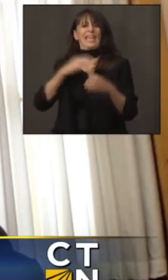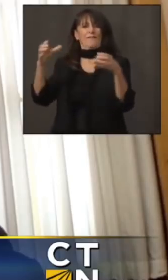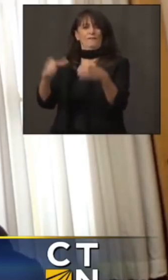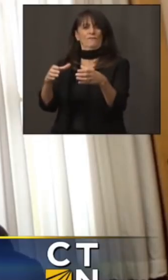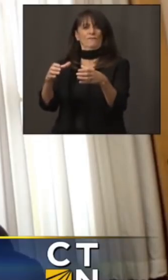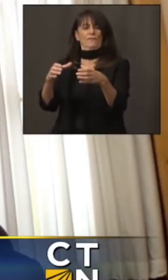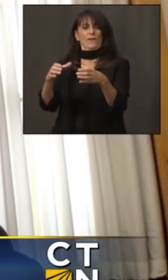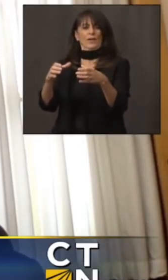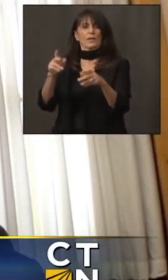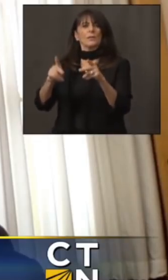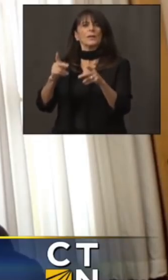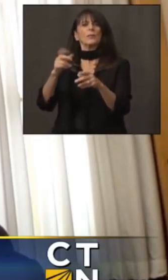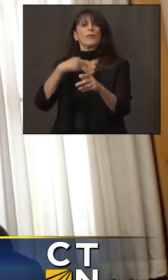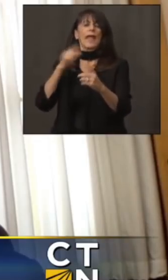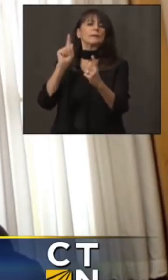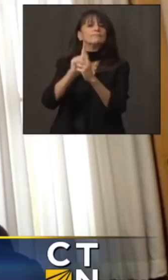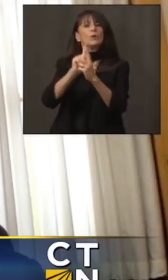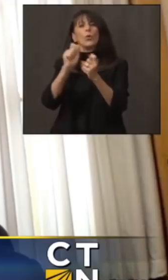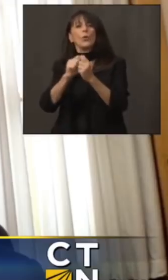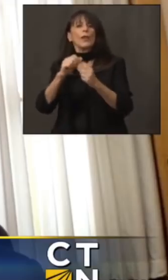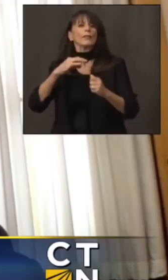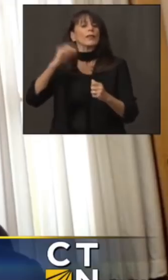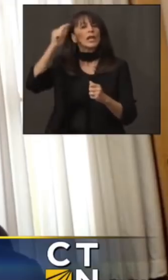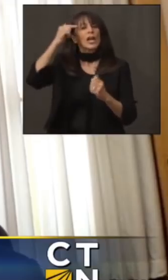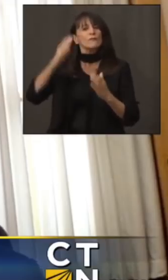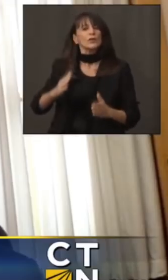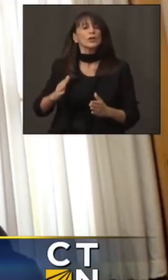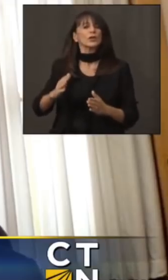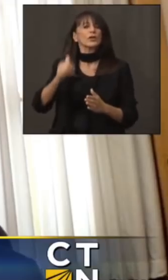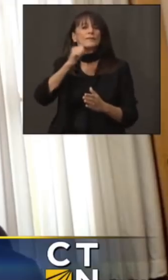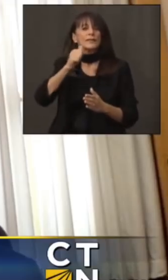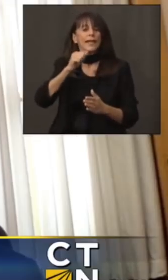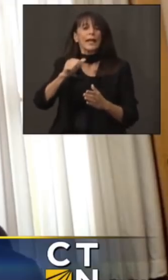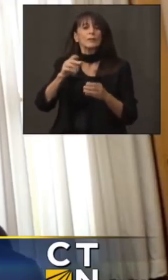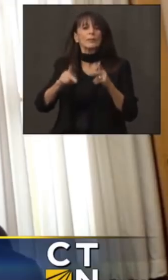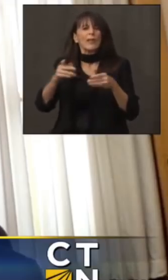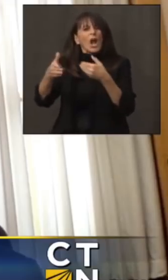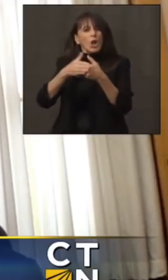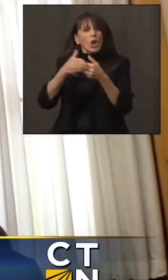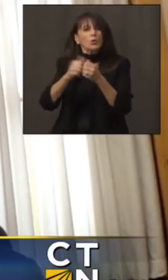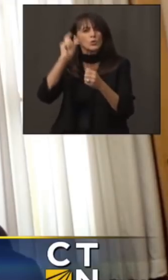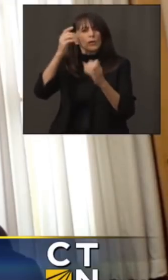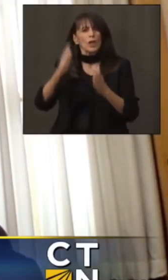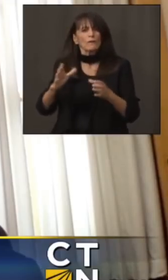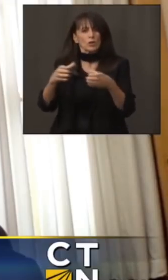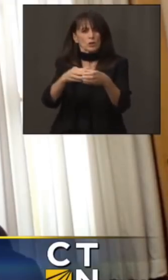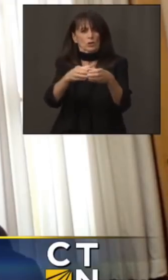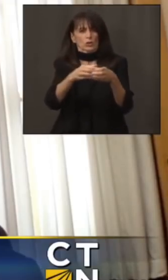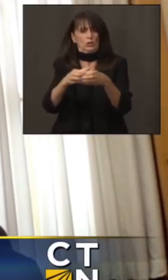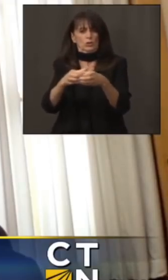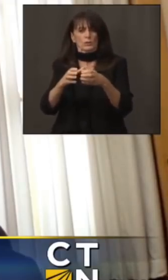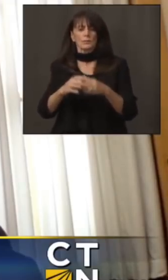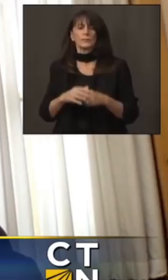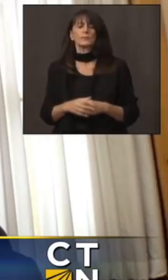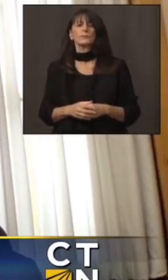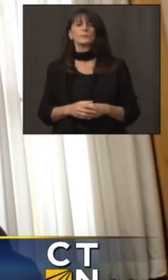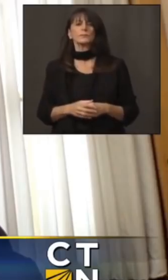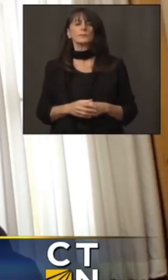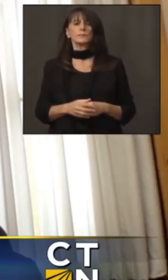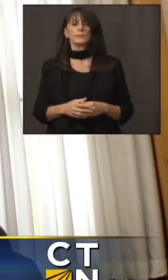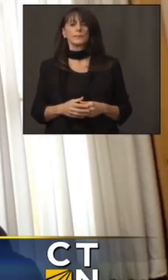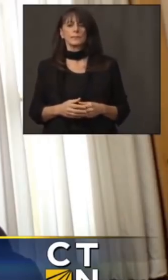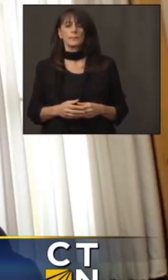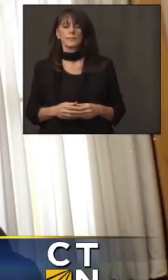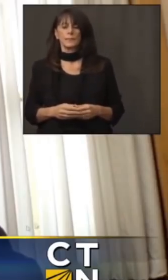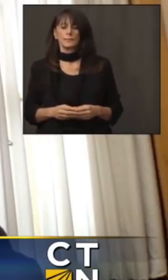in regular contact with him, his state police detail, his family. And let me add one